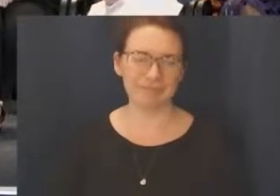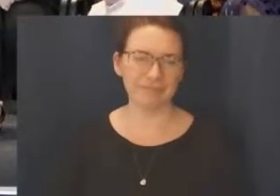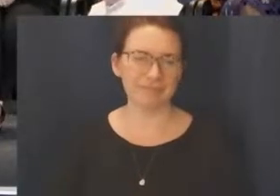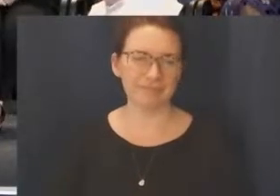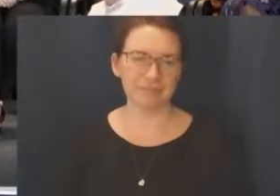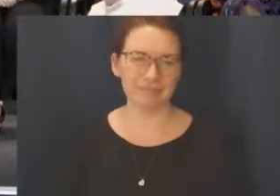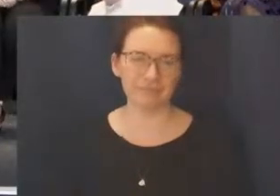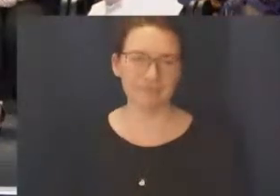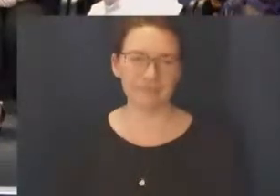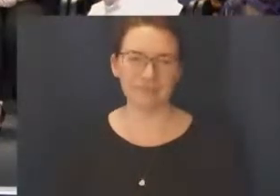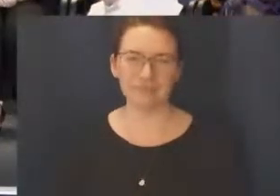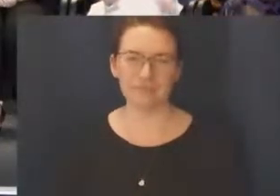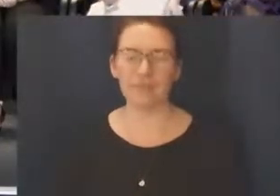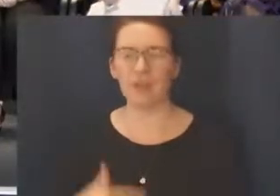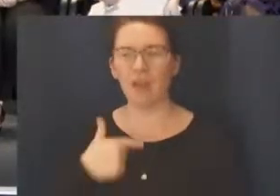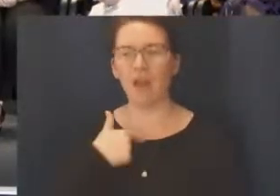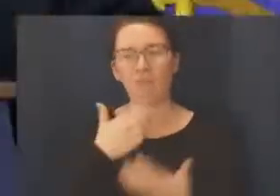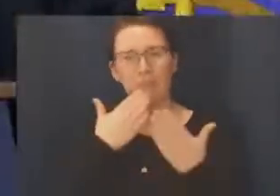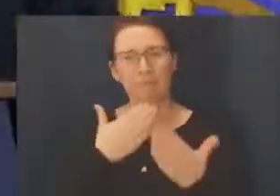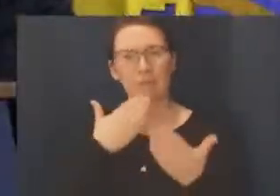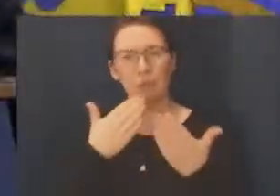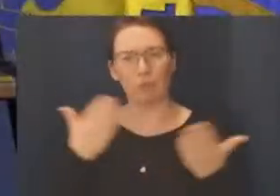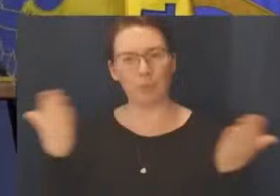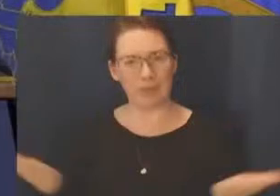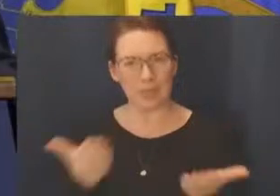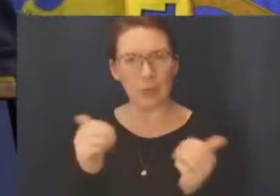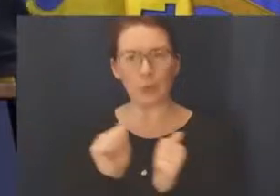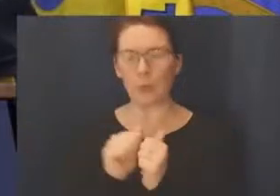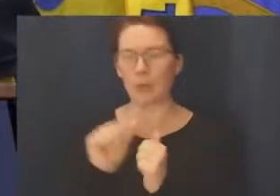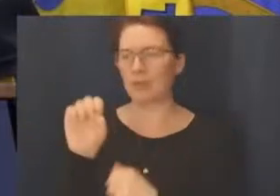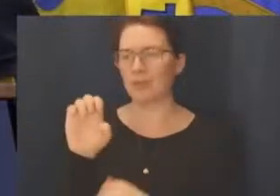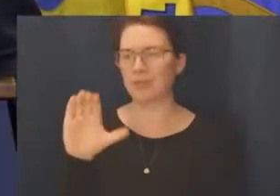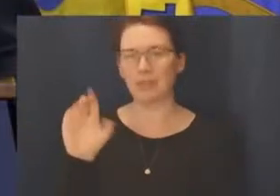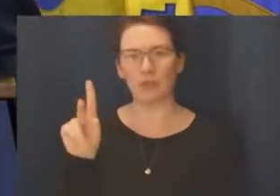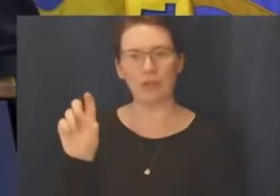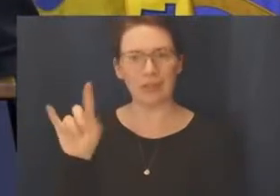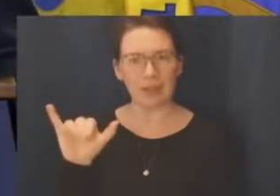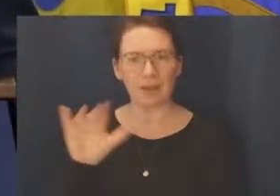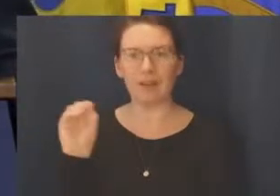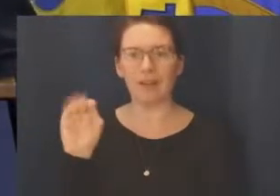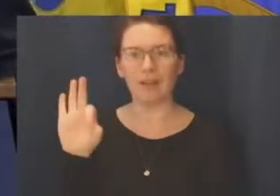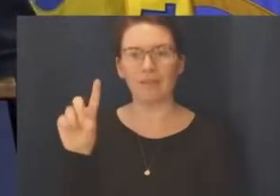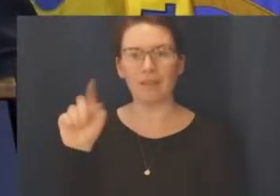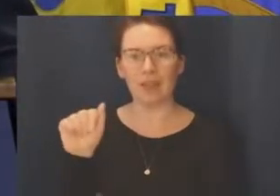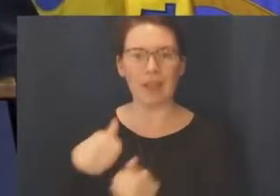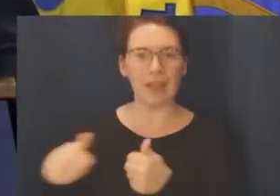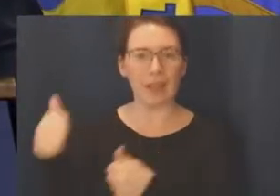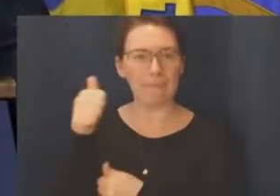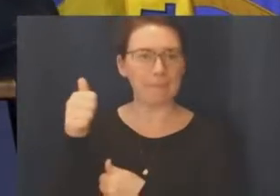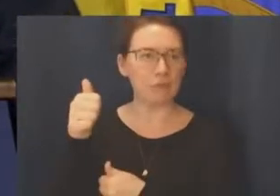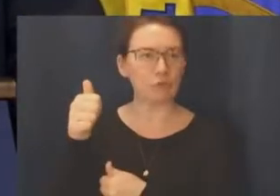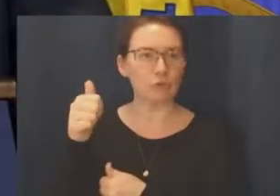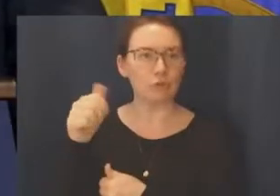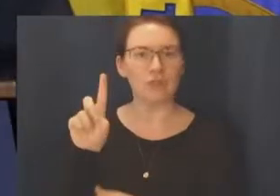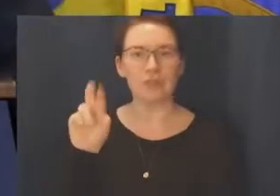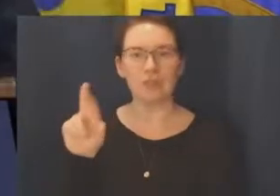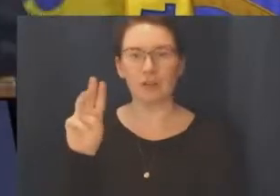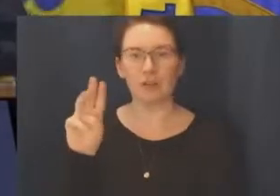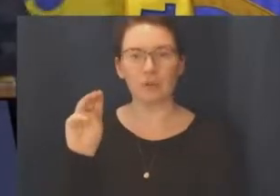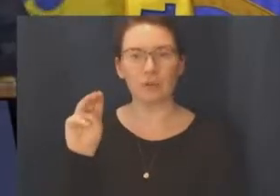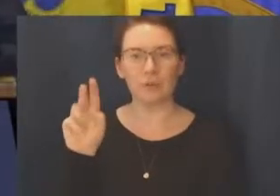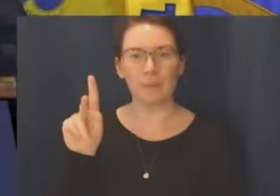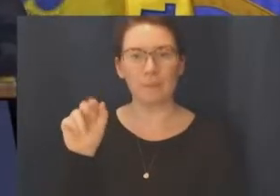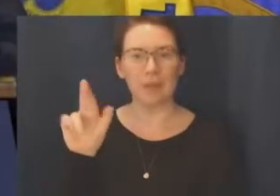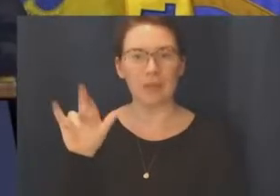I'm grateful to be here with the Secretary and with the FDA Commissioner, Dr. McCary. And also, I'm